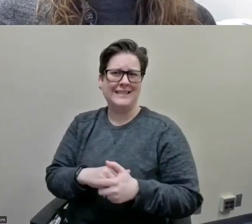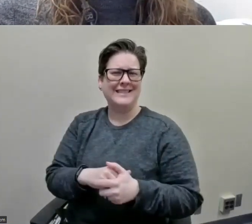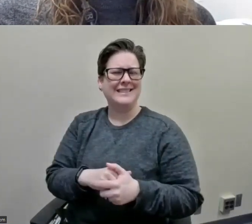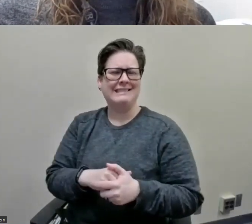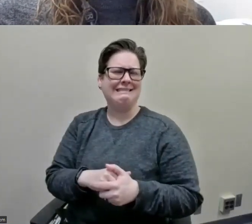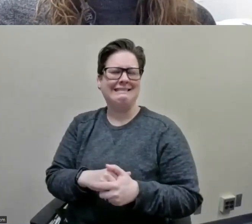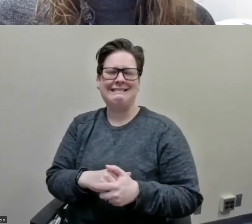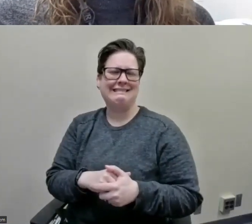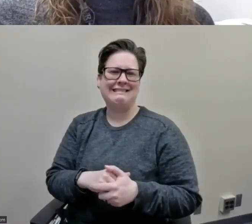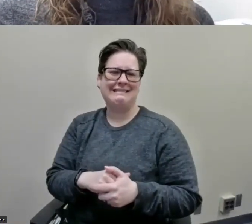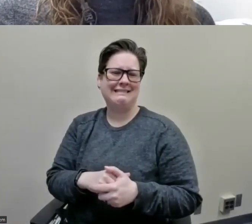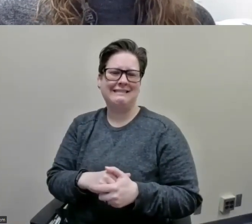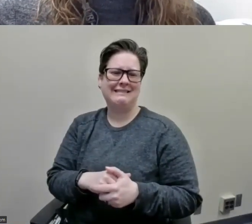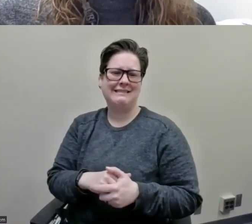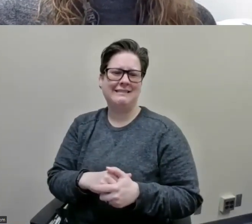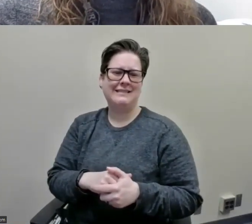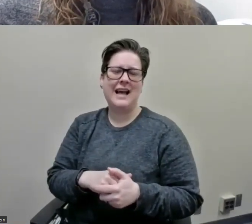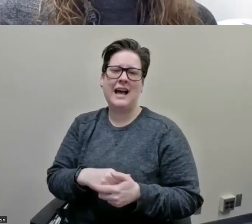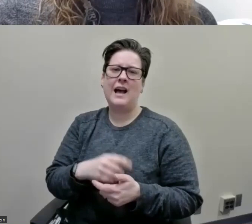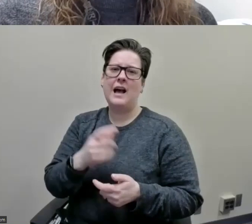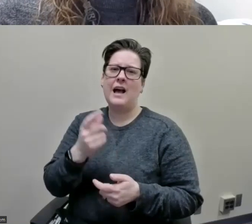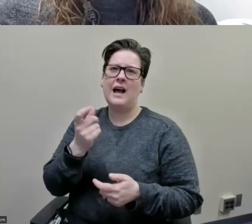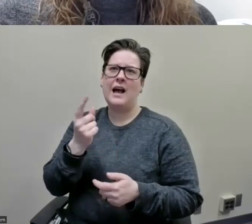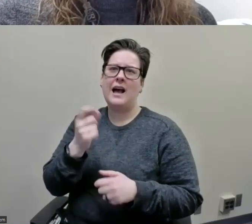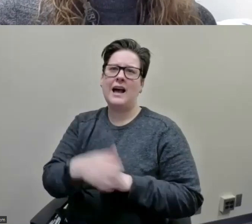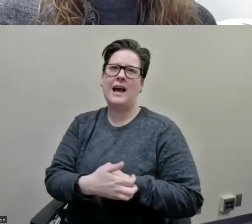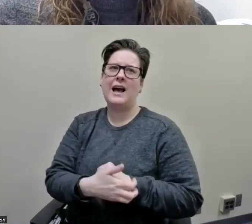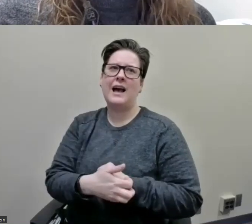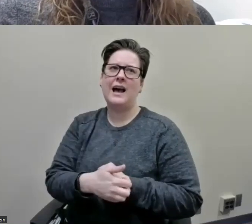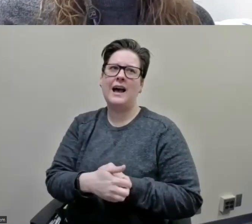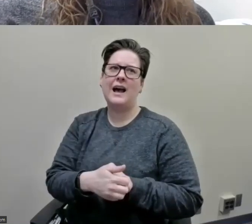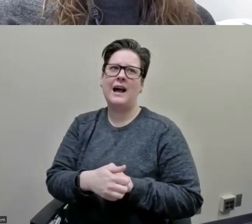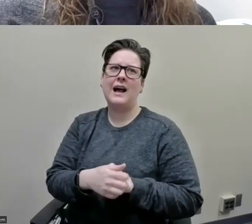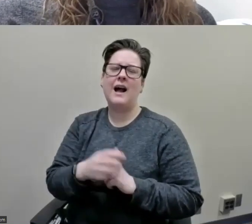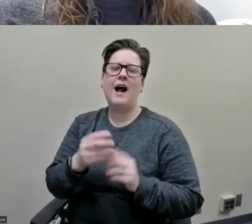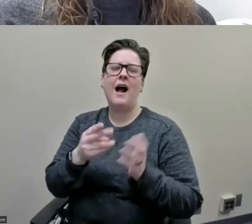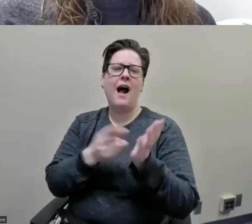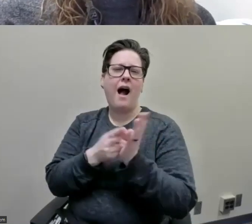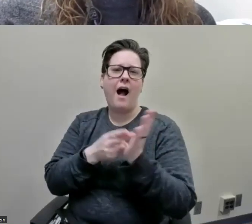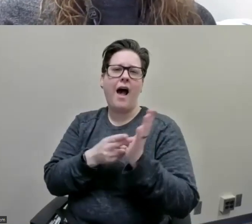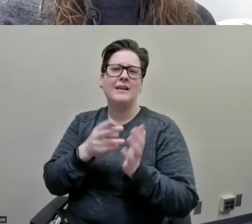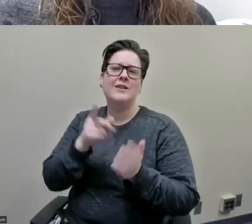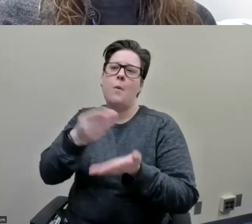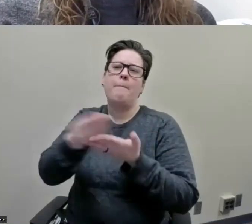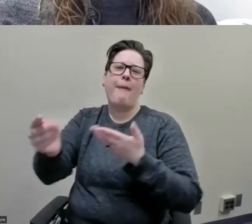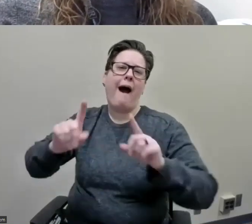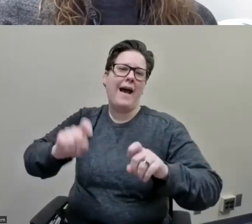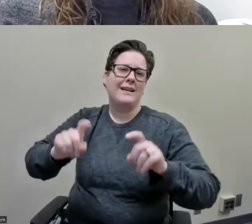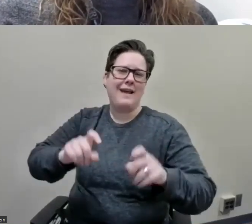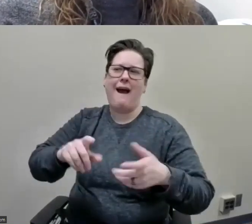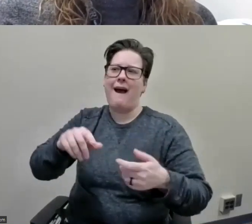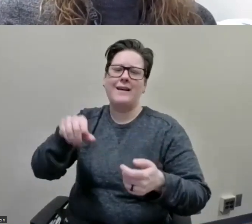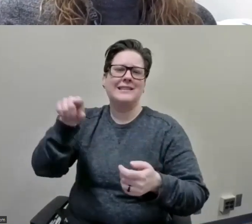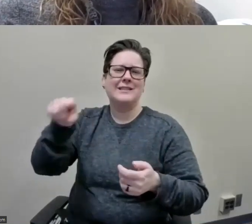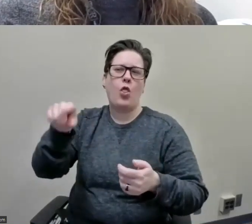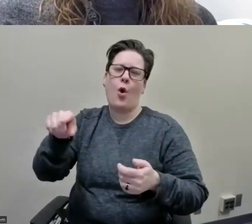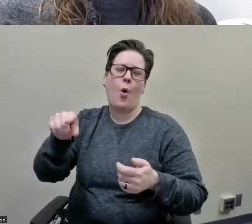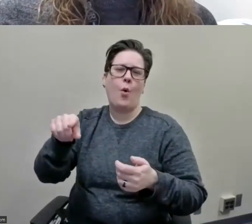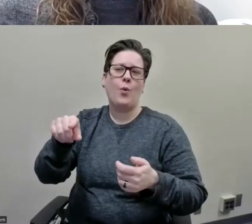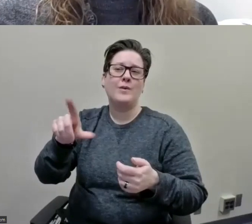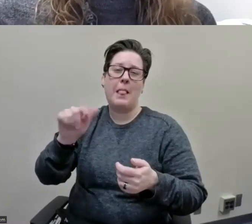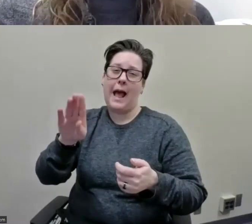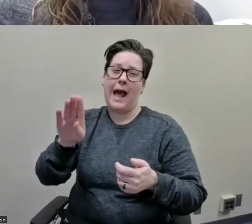into anything that came from a commercial lab when it relates to cancer risk. Their data is not, it's not